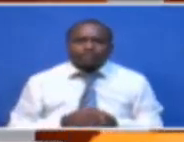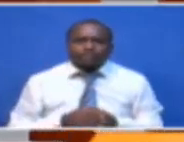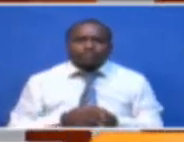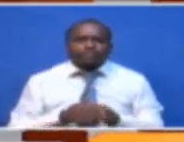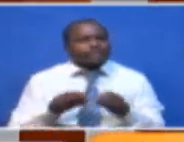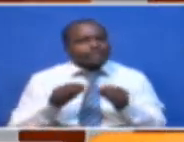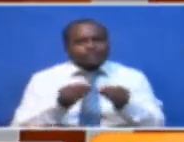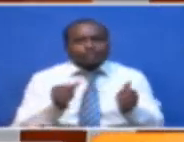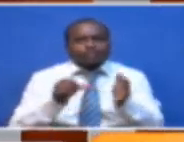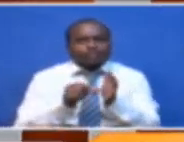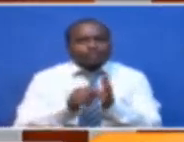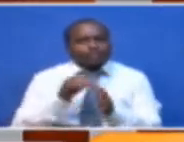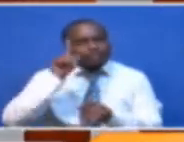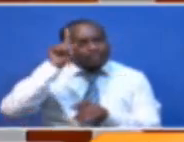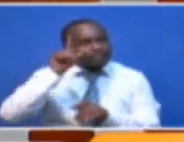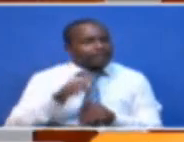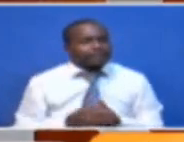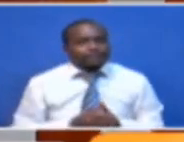there.